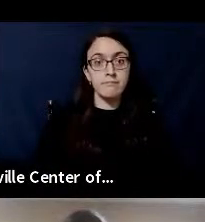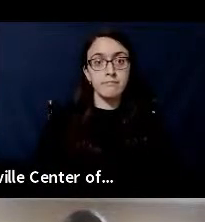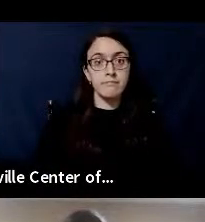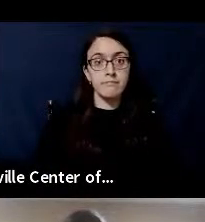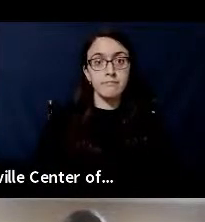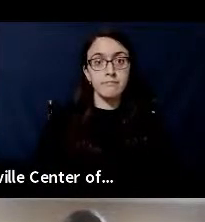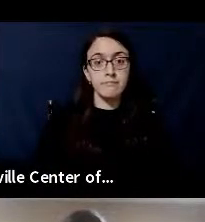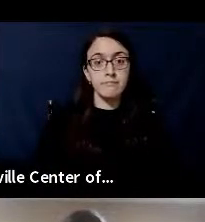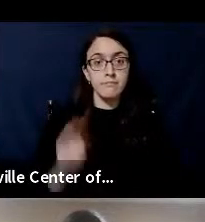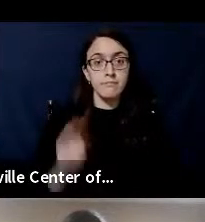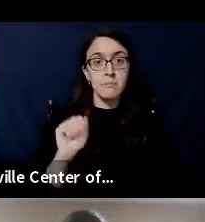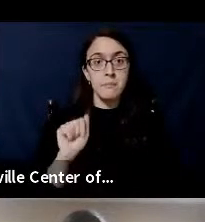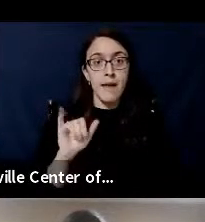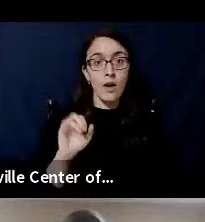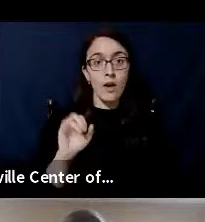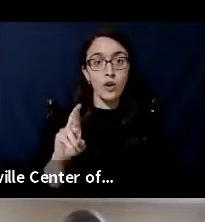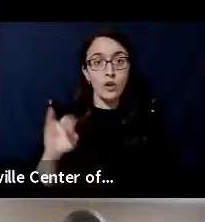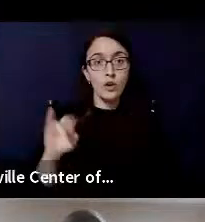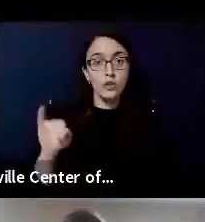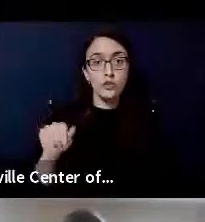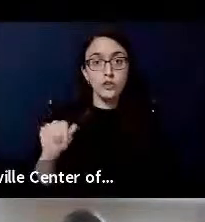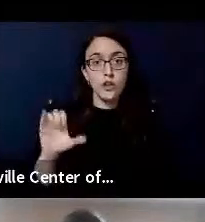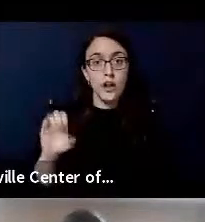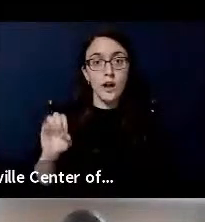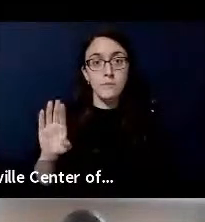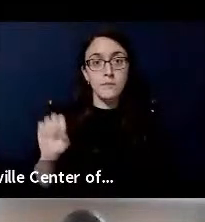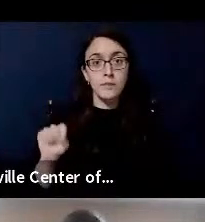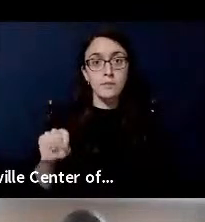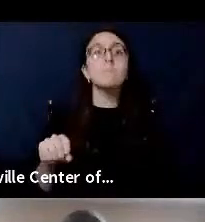Mayor Jacobs? Yes.